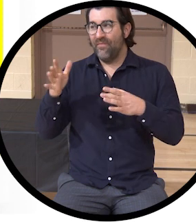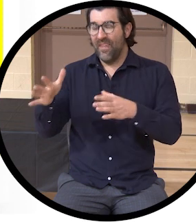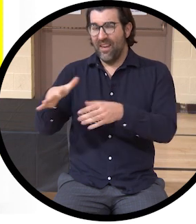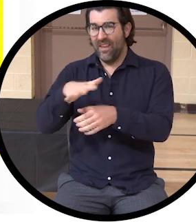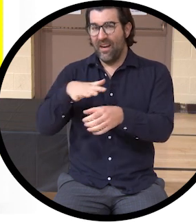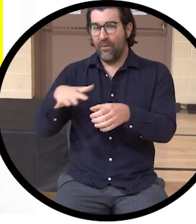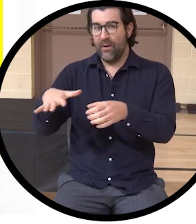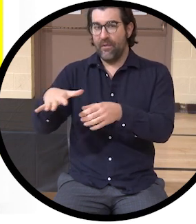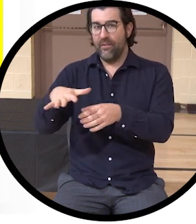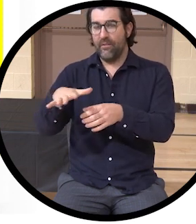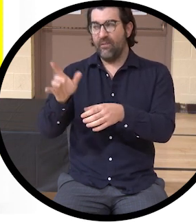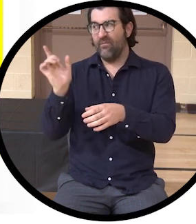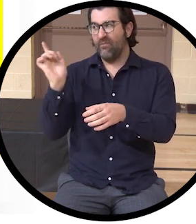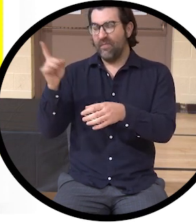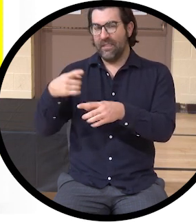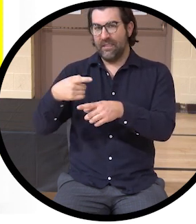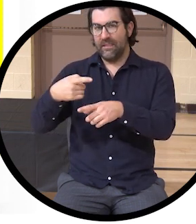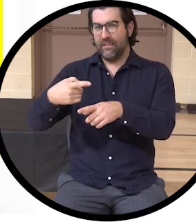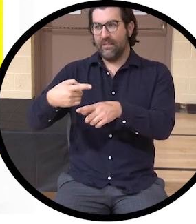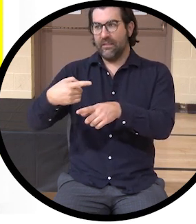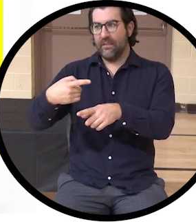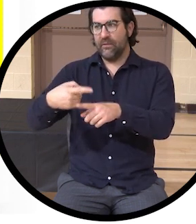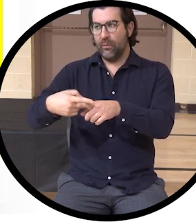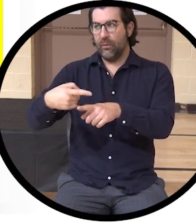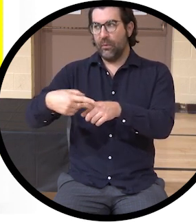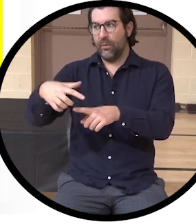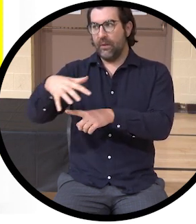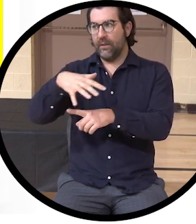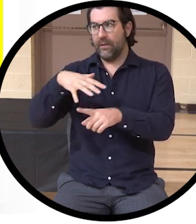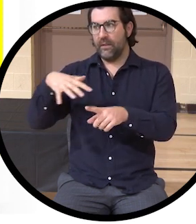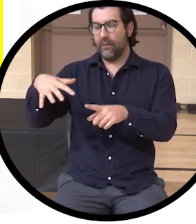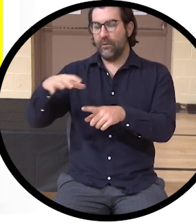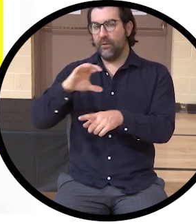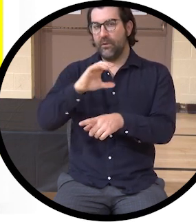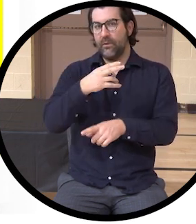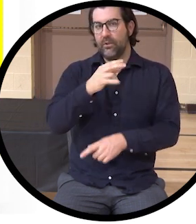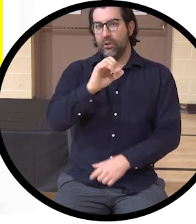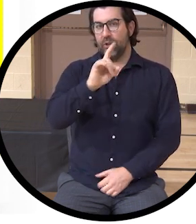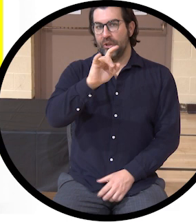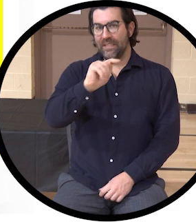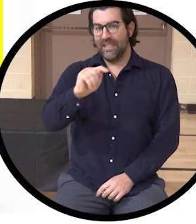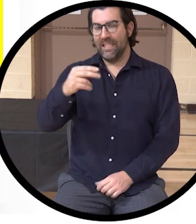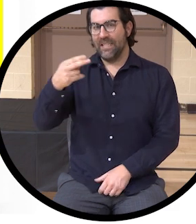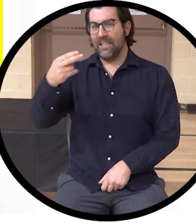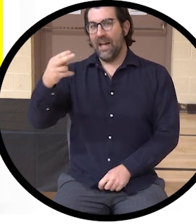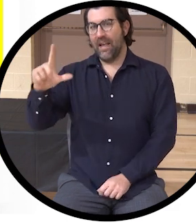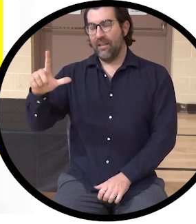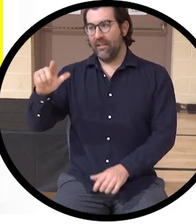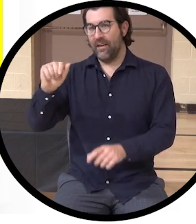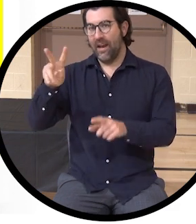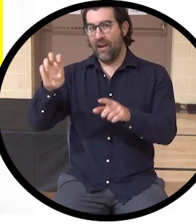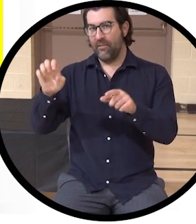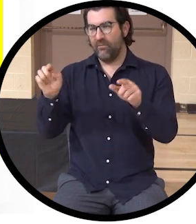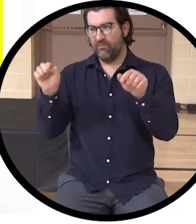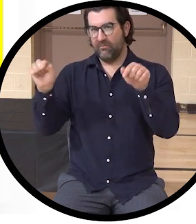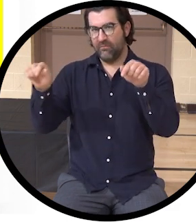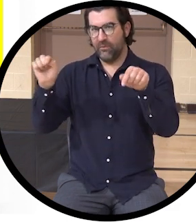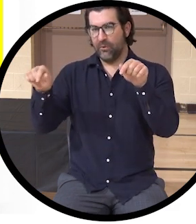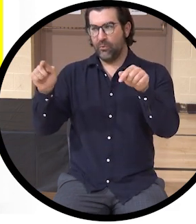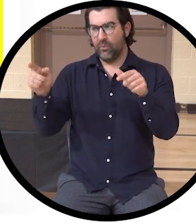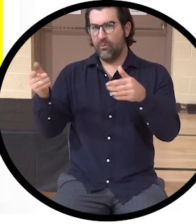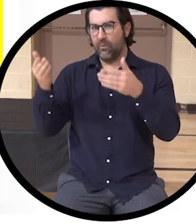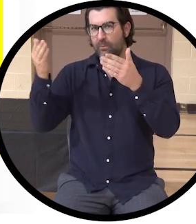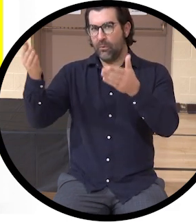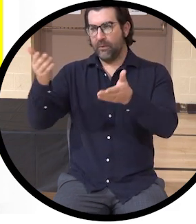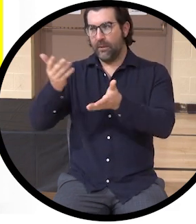area of this corridor and in the corridor between Chislett and Highland Ave, which is where we're proposing